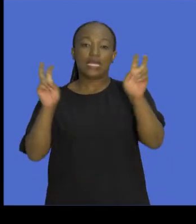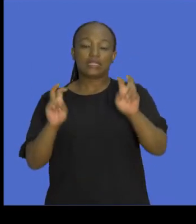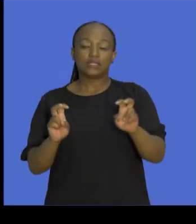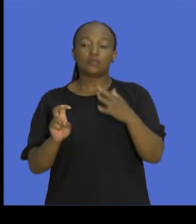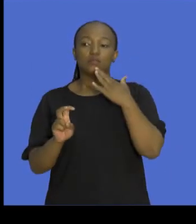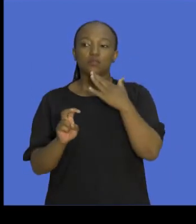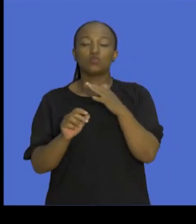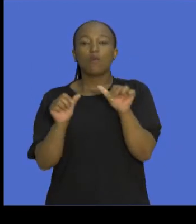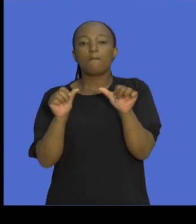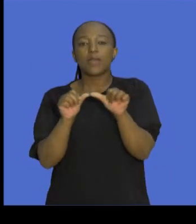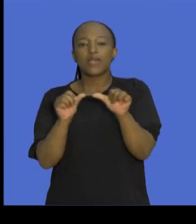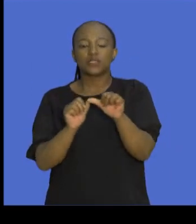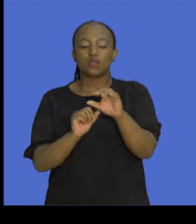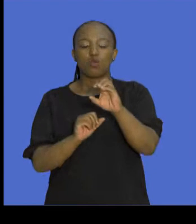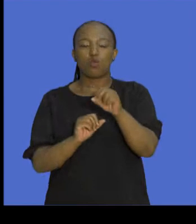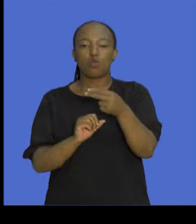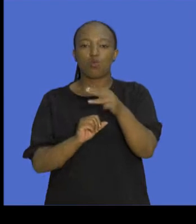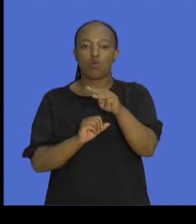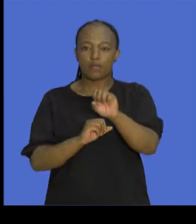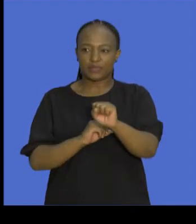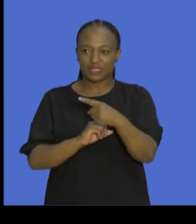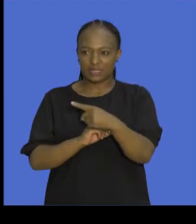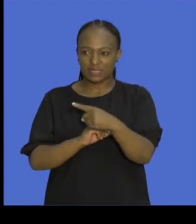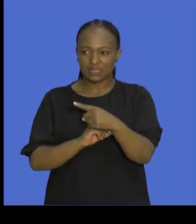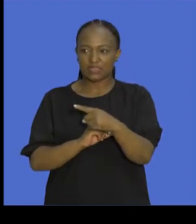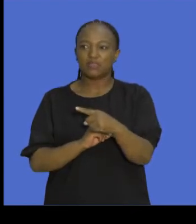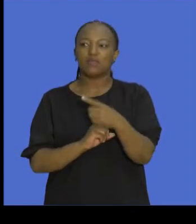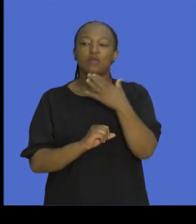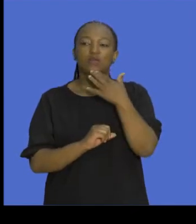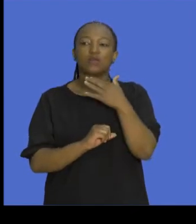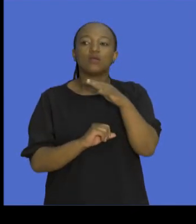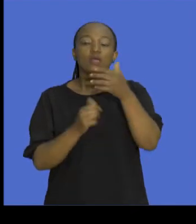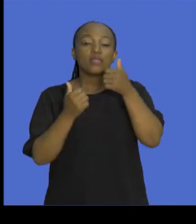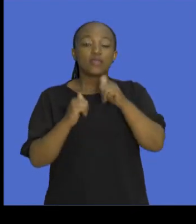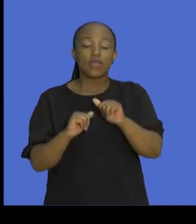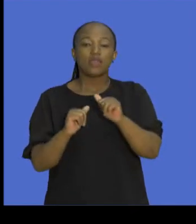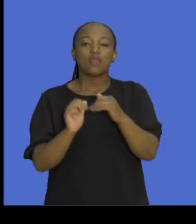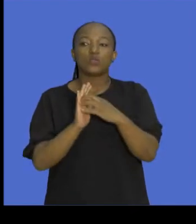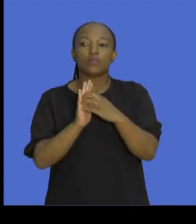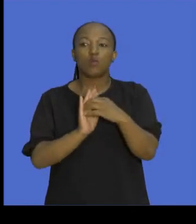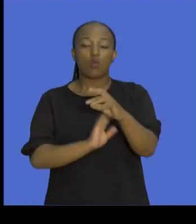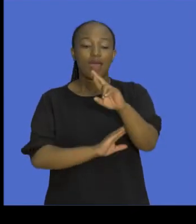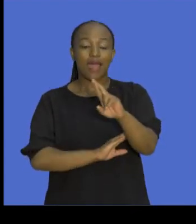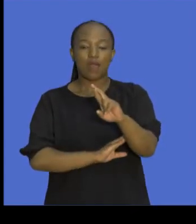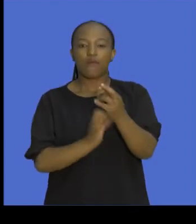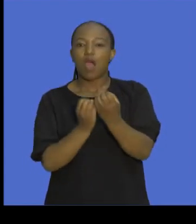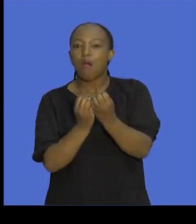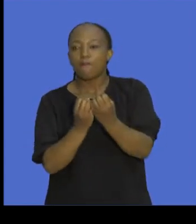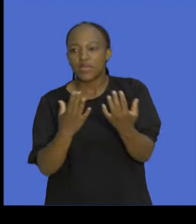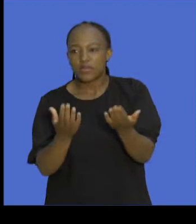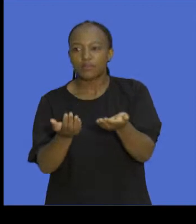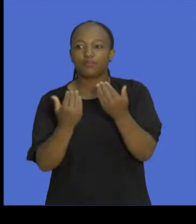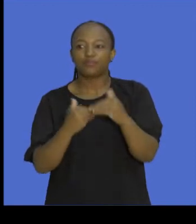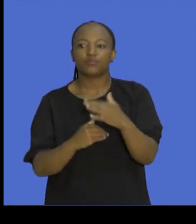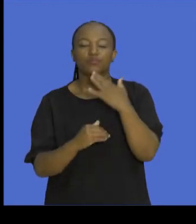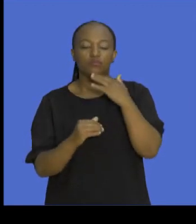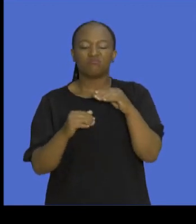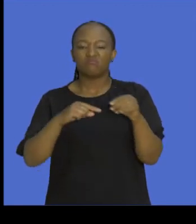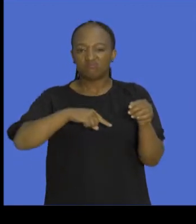in ohms. So ohm is the SI unit, okay? R is the symbol for the quantity, okay? While